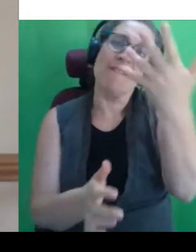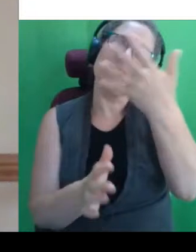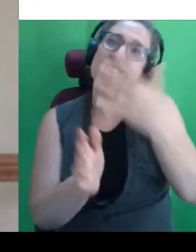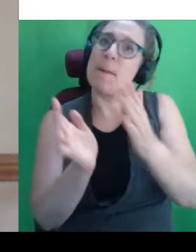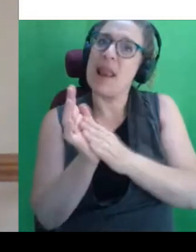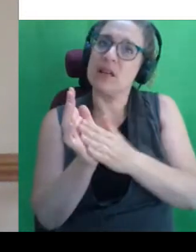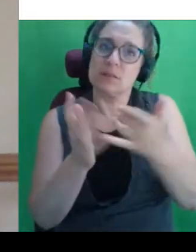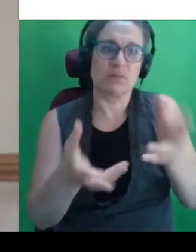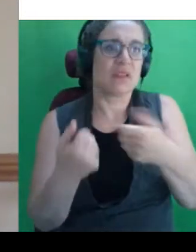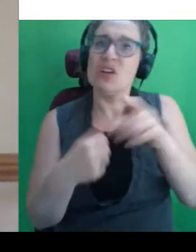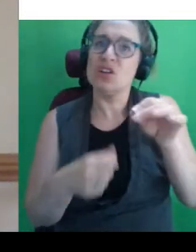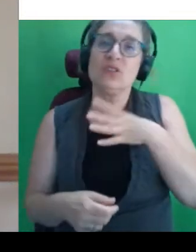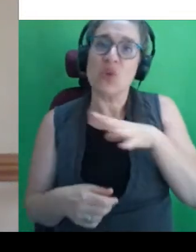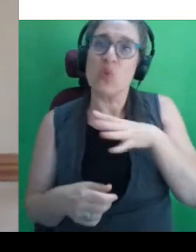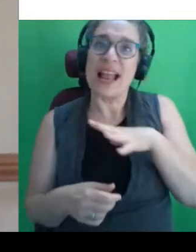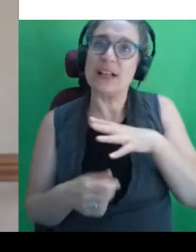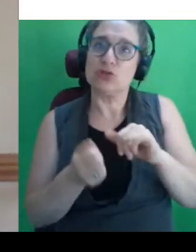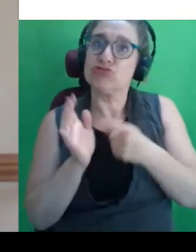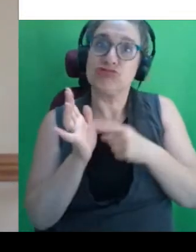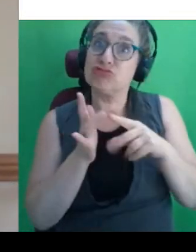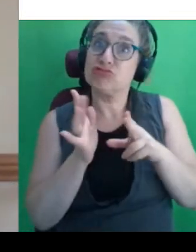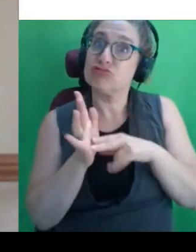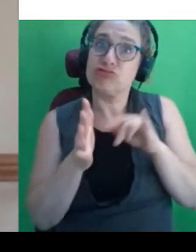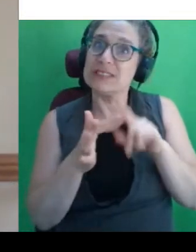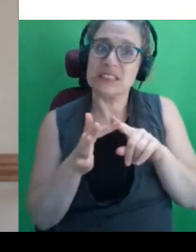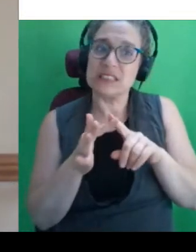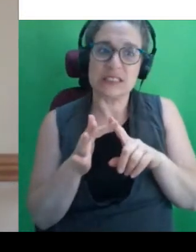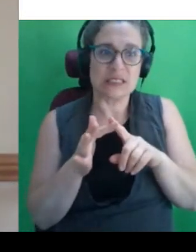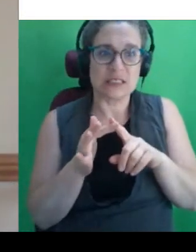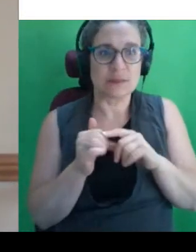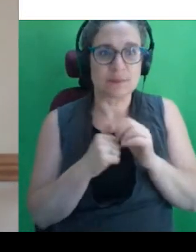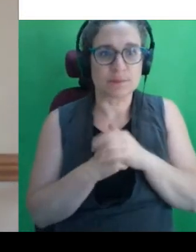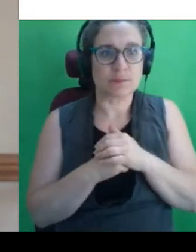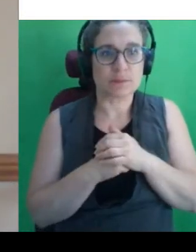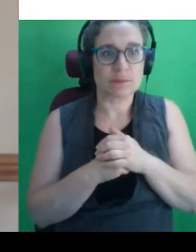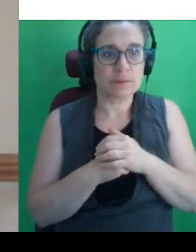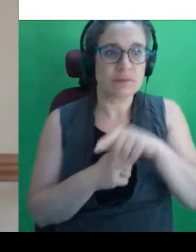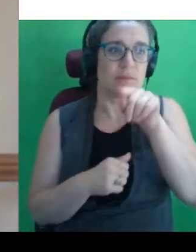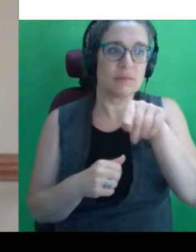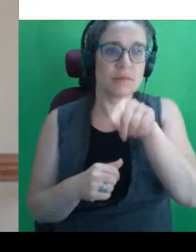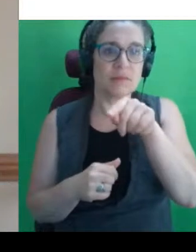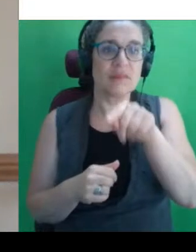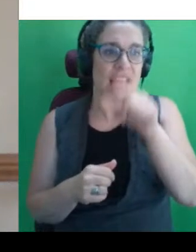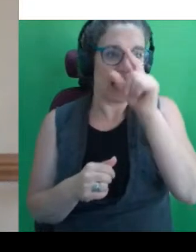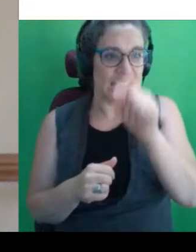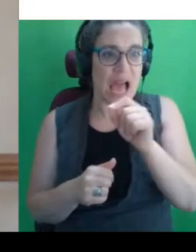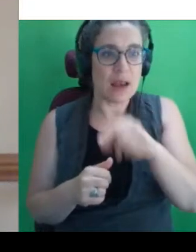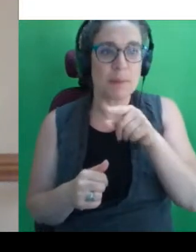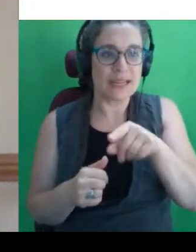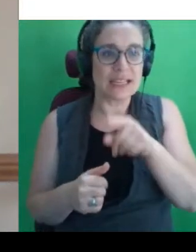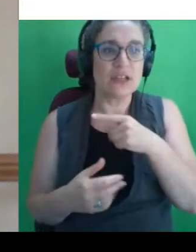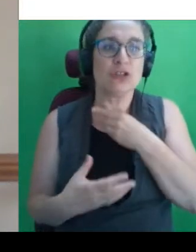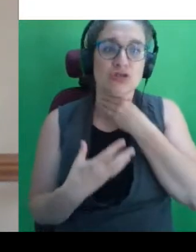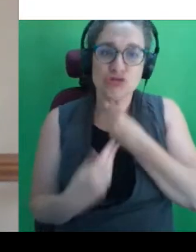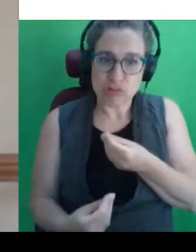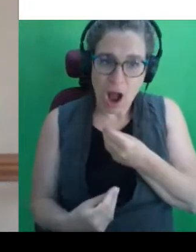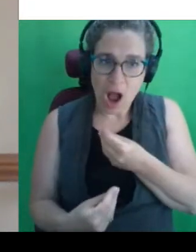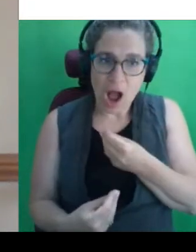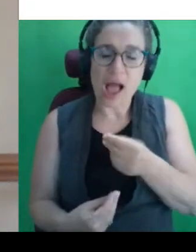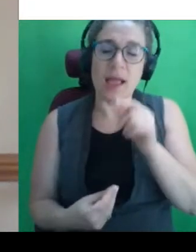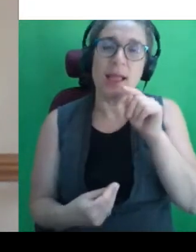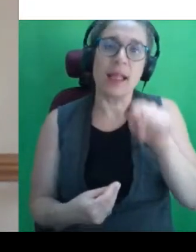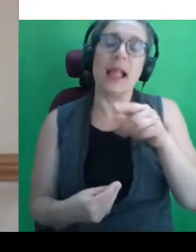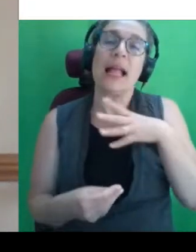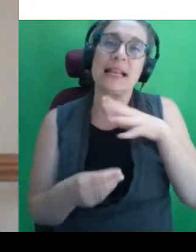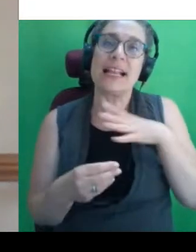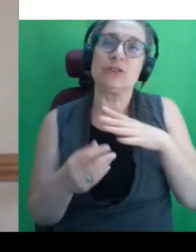the spacers. For those that have been anti-static coated, they can be dried. For those that haven't been, they need to be drip dried.